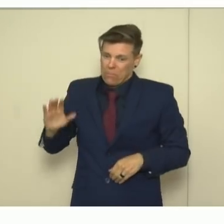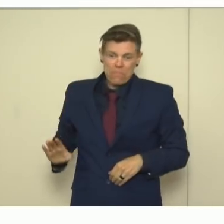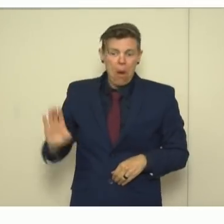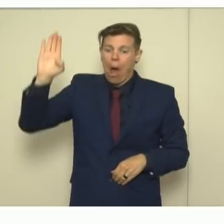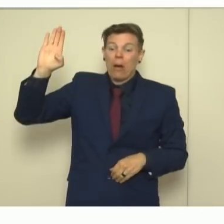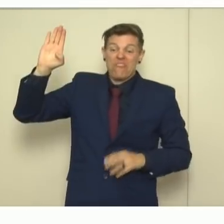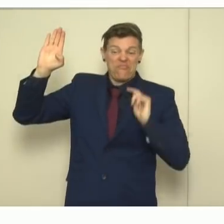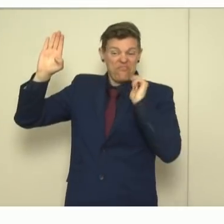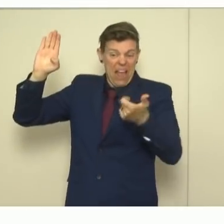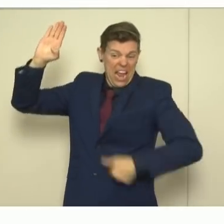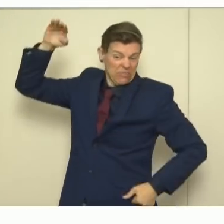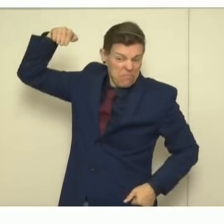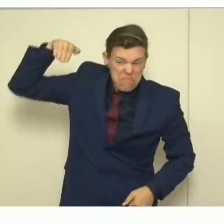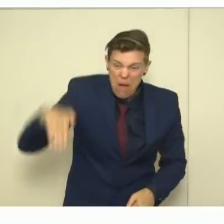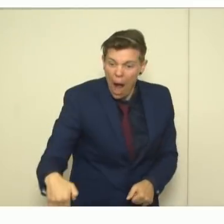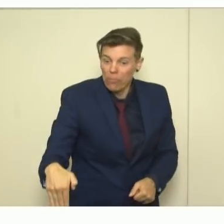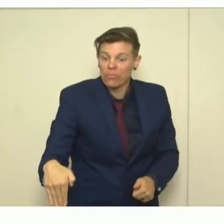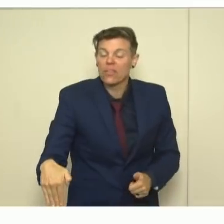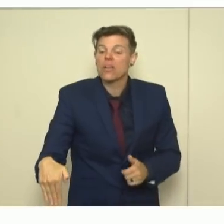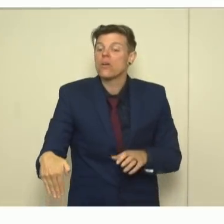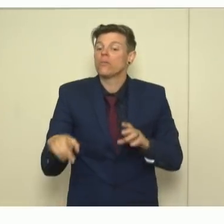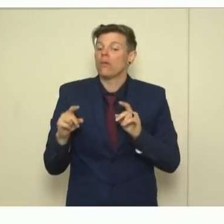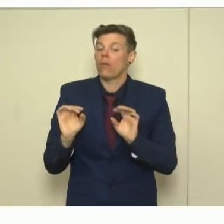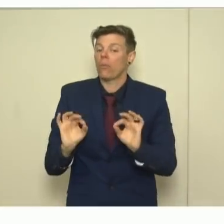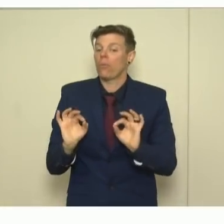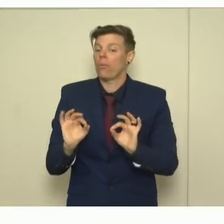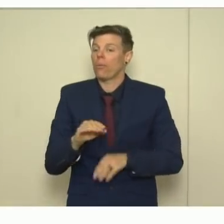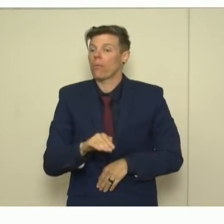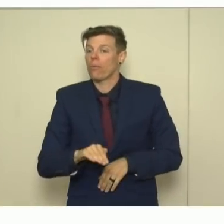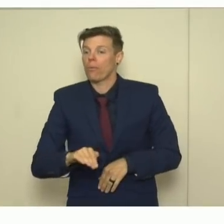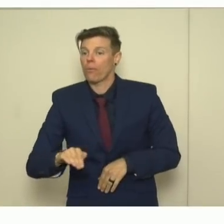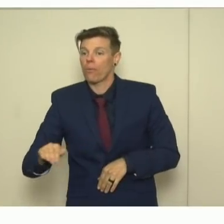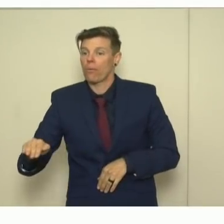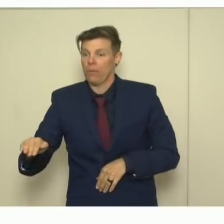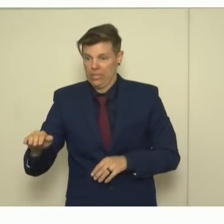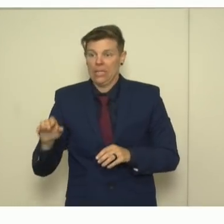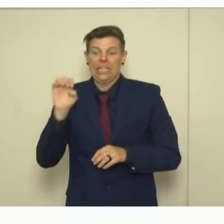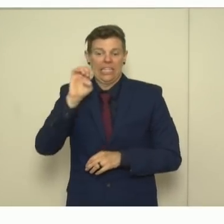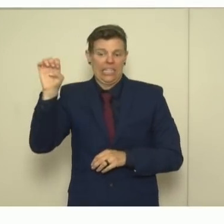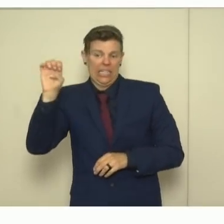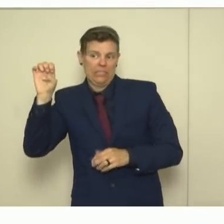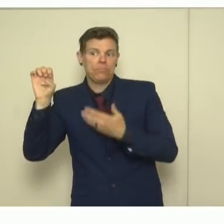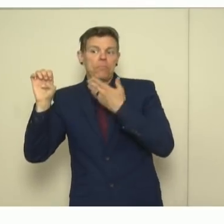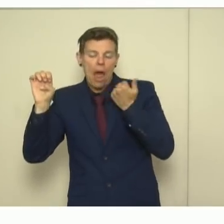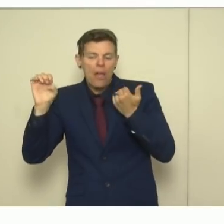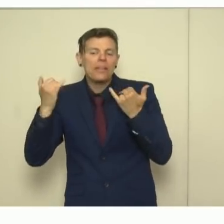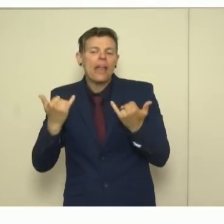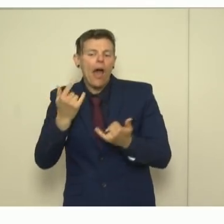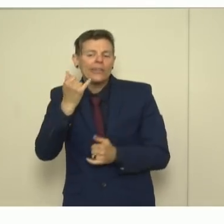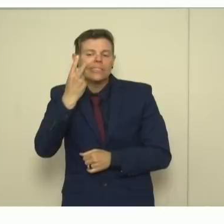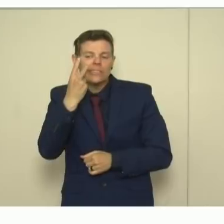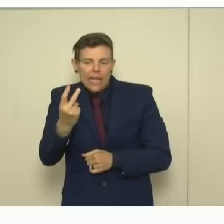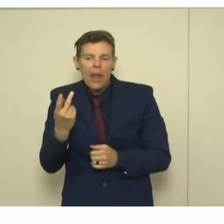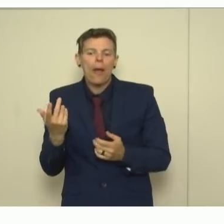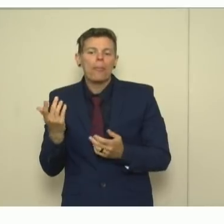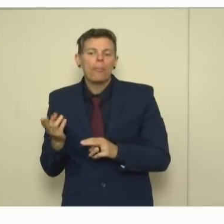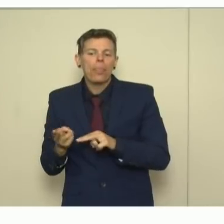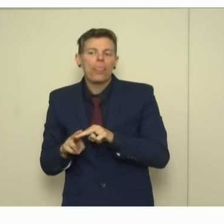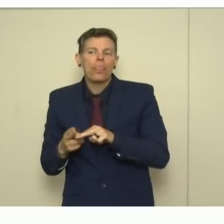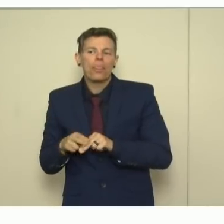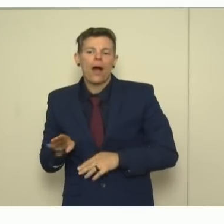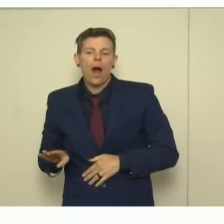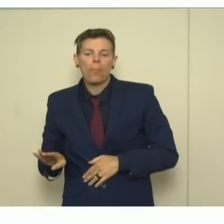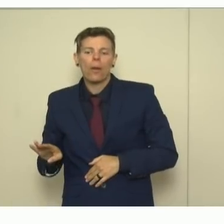pandemic came, hit a low point on Easter, and then gradually has gone back up. And I think if you look at the very end of the curve